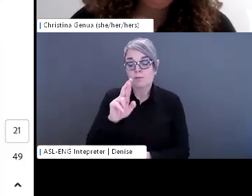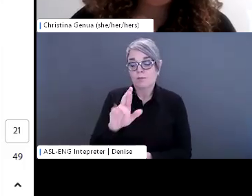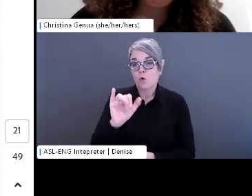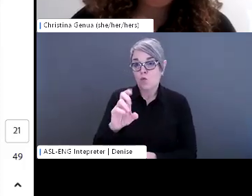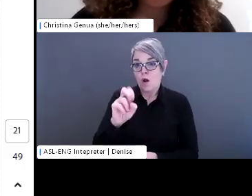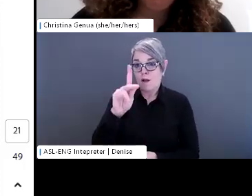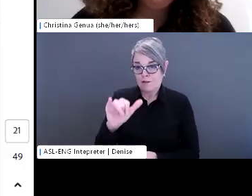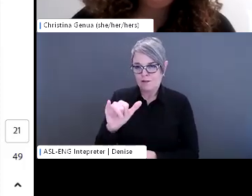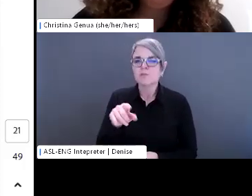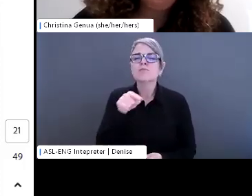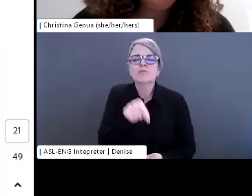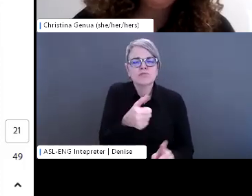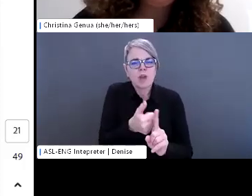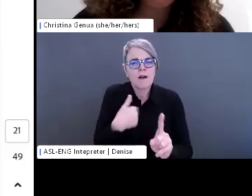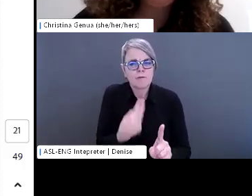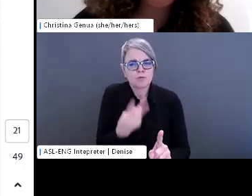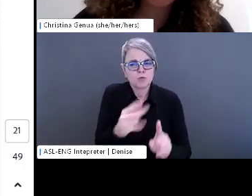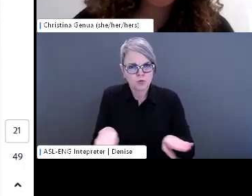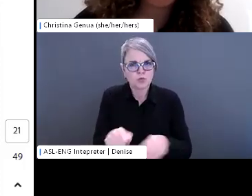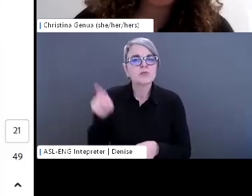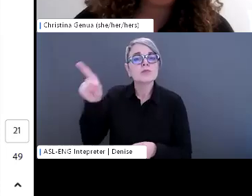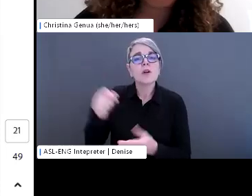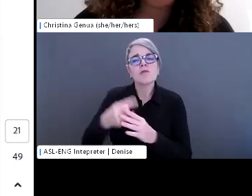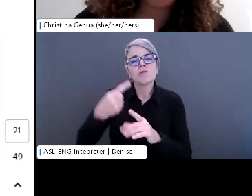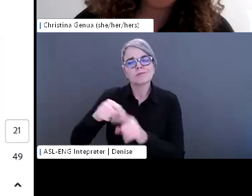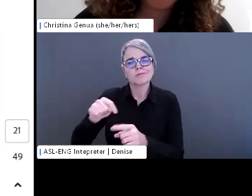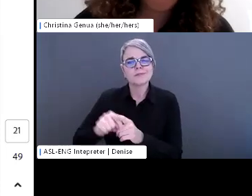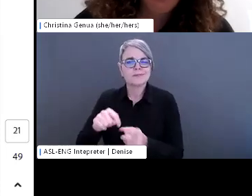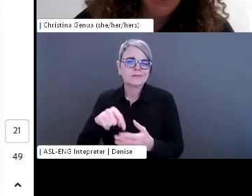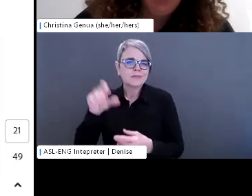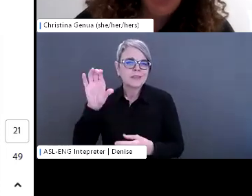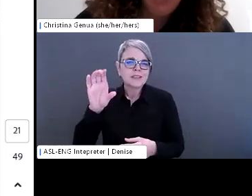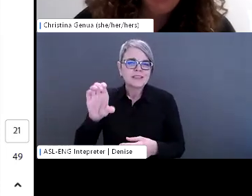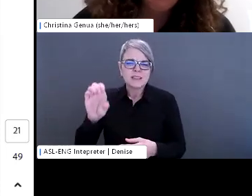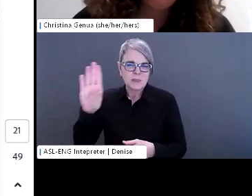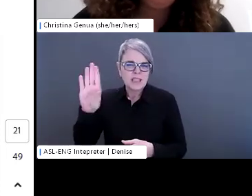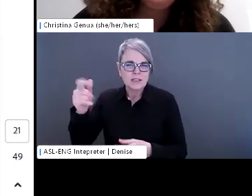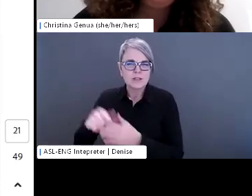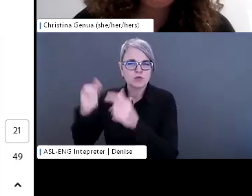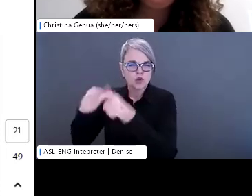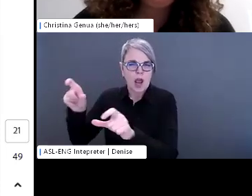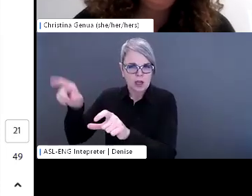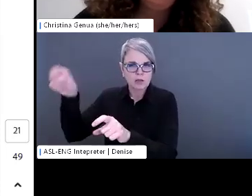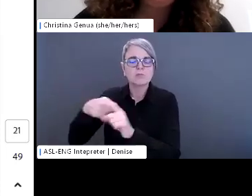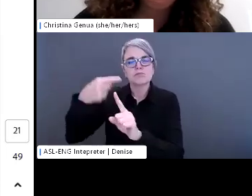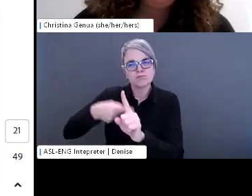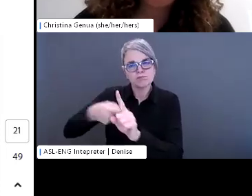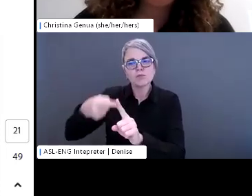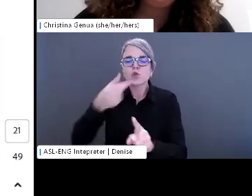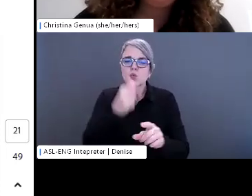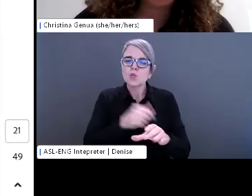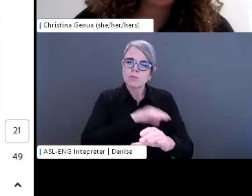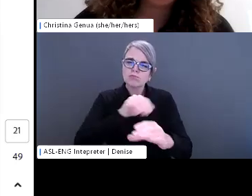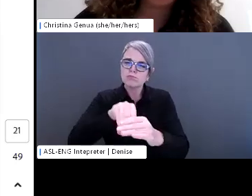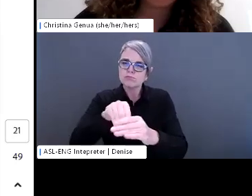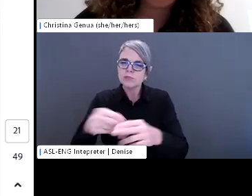Canada Child Benefit check, and she wants to start a savings account for her children. So she plans to deposit her Canada Child Benefit